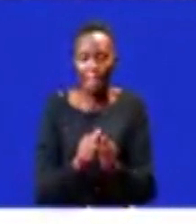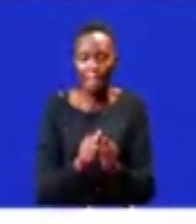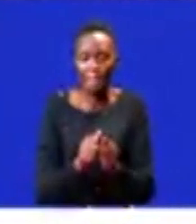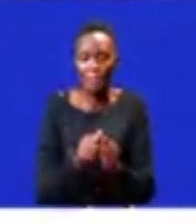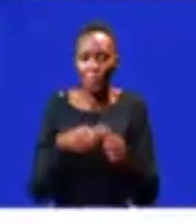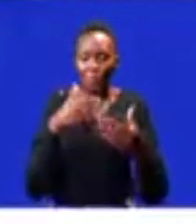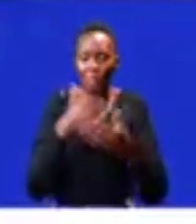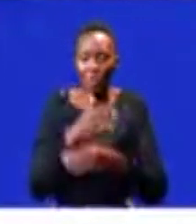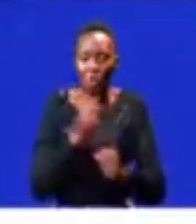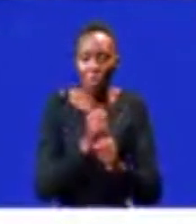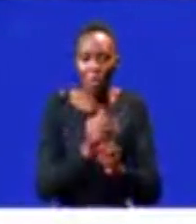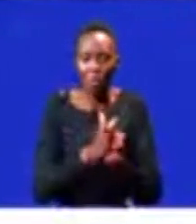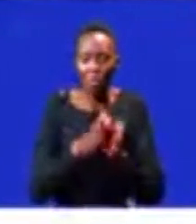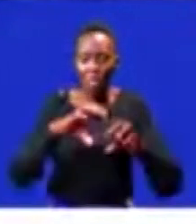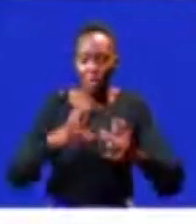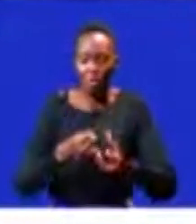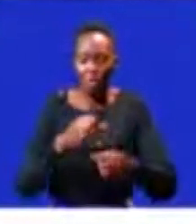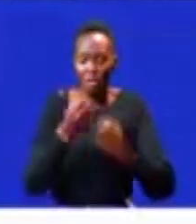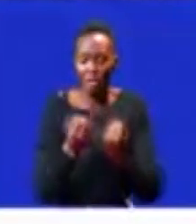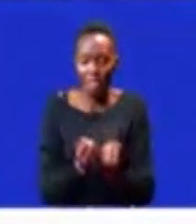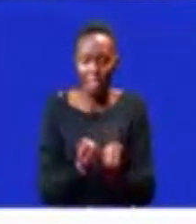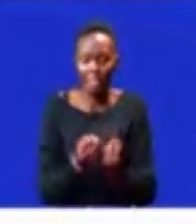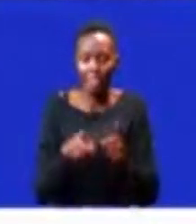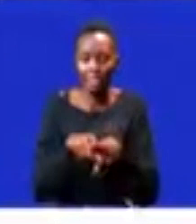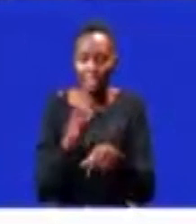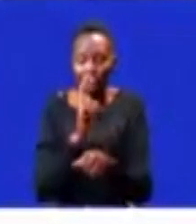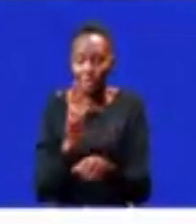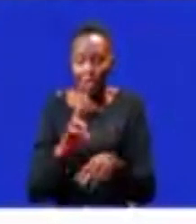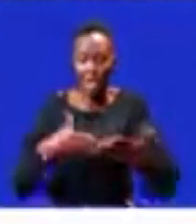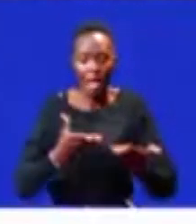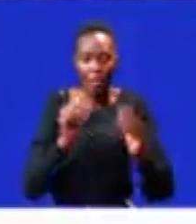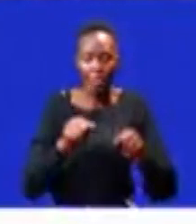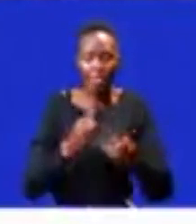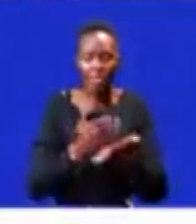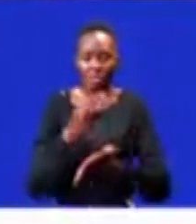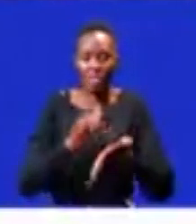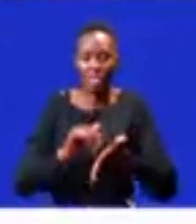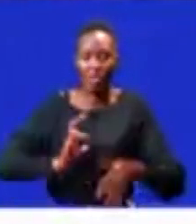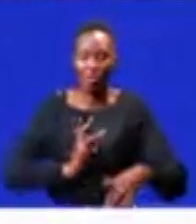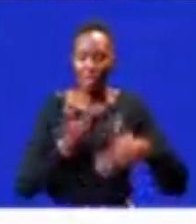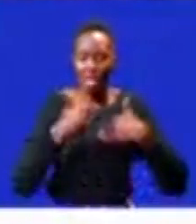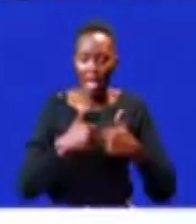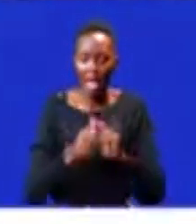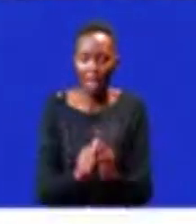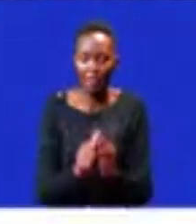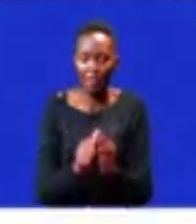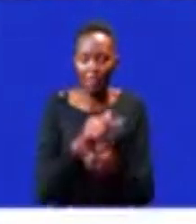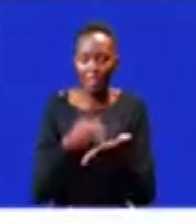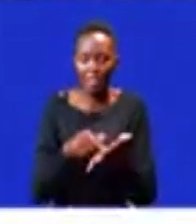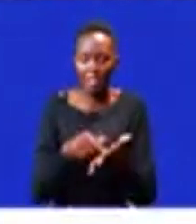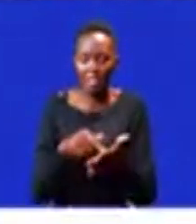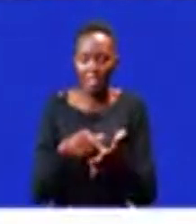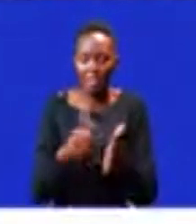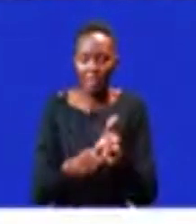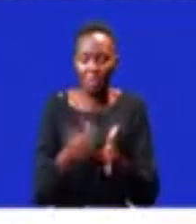with our community organizations and looking at how we can ensure that we are addressing the gaps that